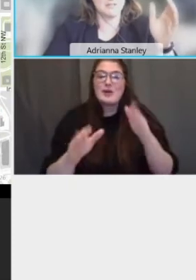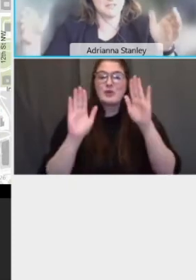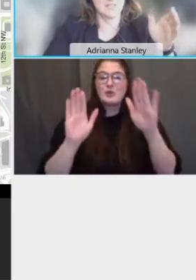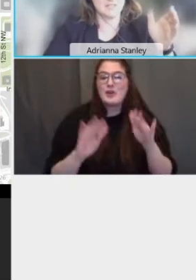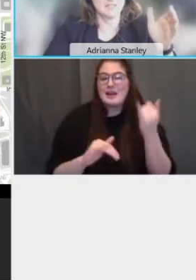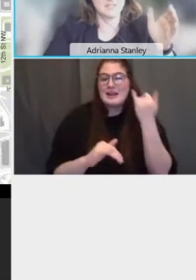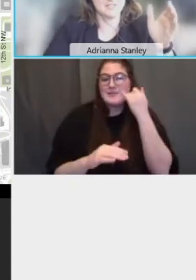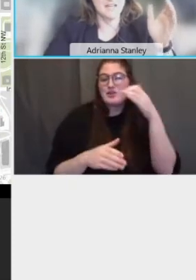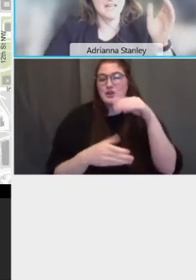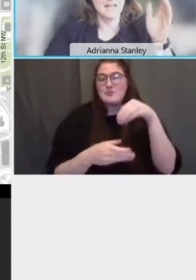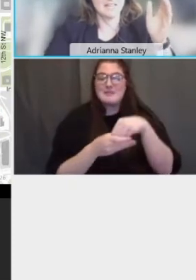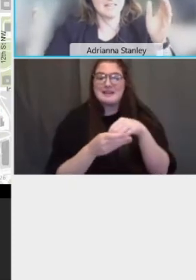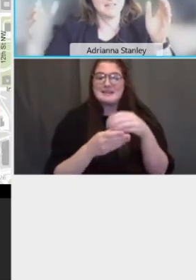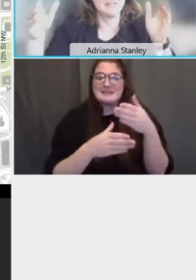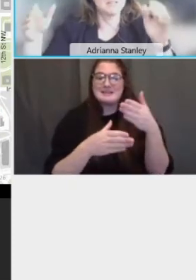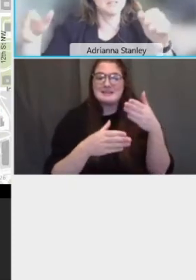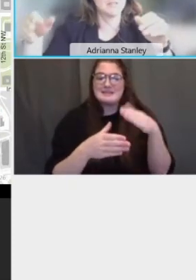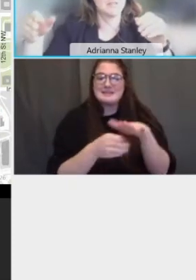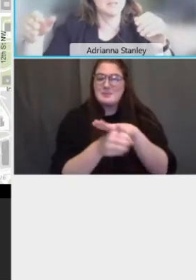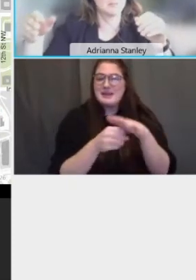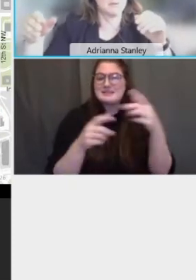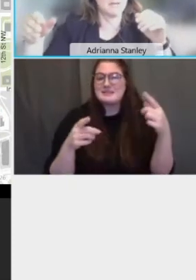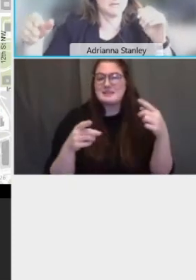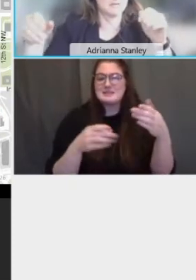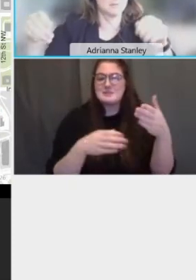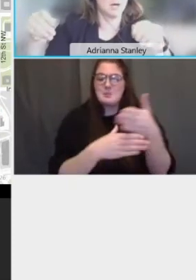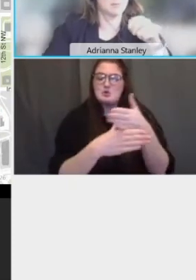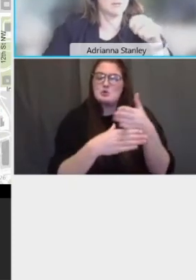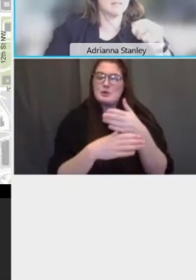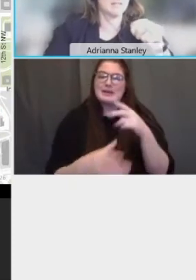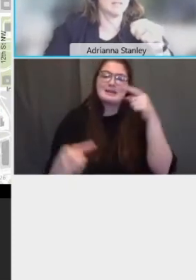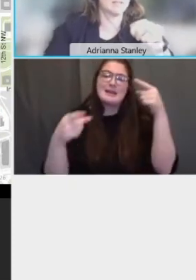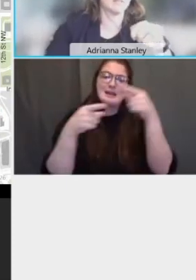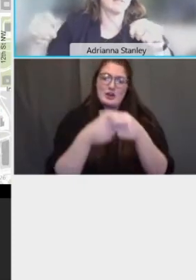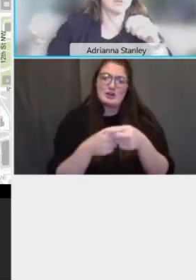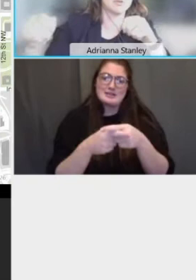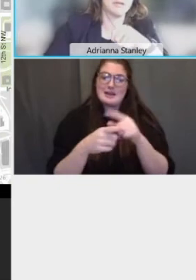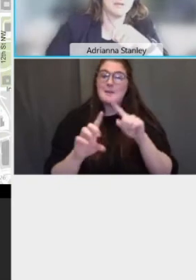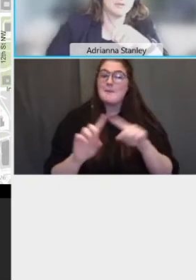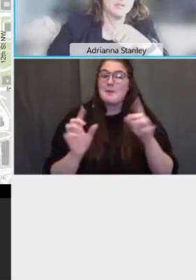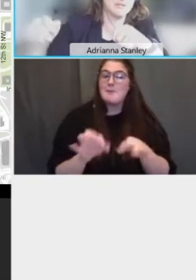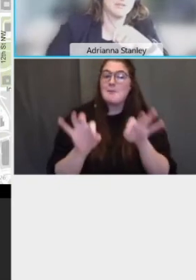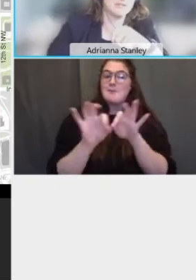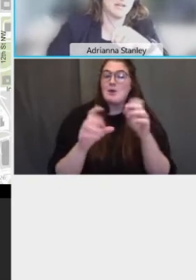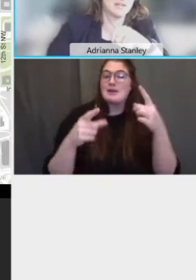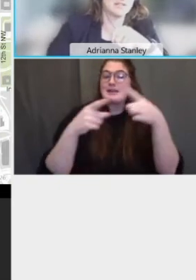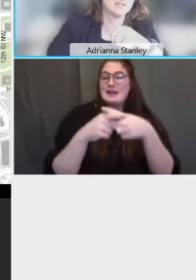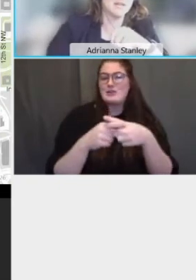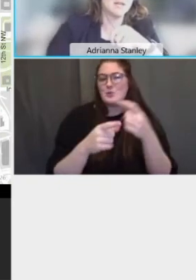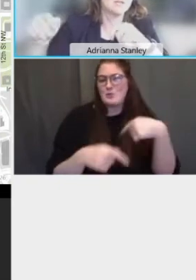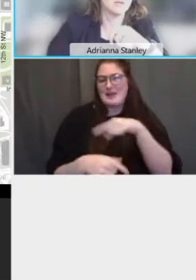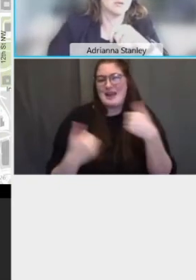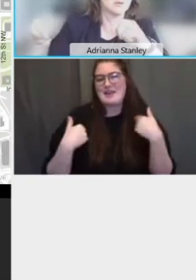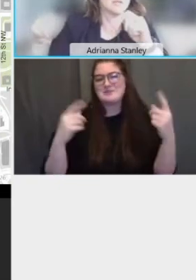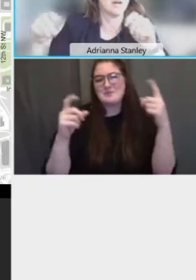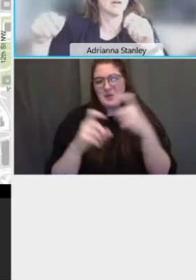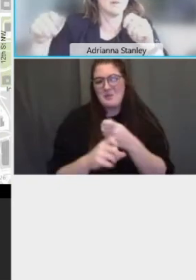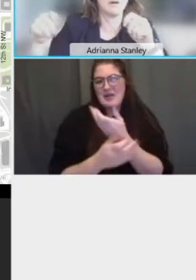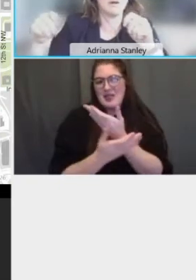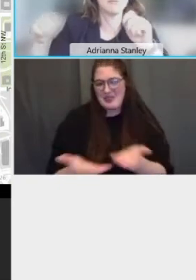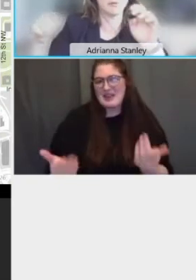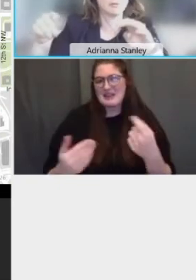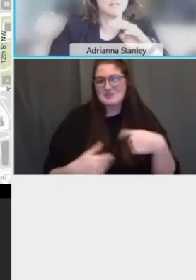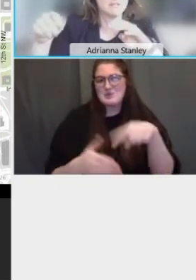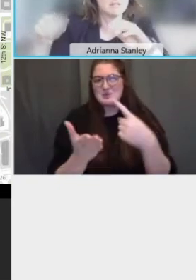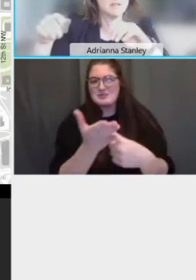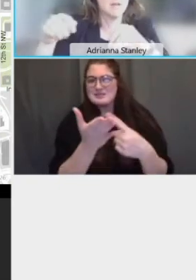between intersections. And it's at the intersections where we have some complex things and some trade-offs we need to discuss. So we're going to talk